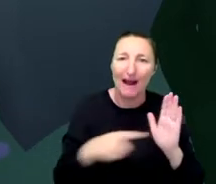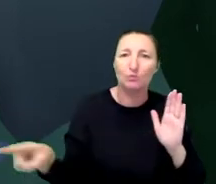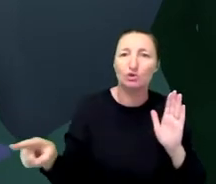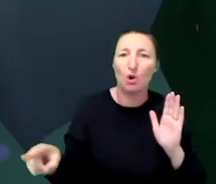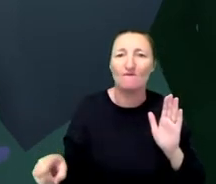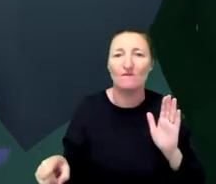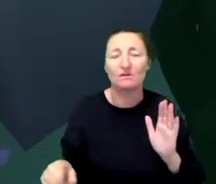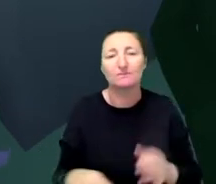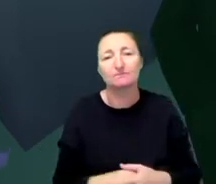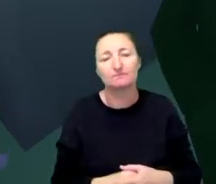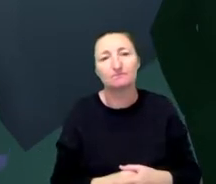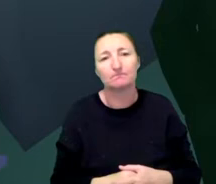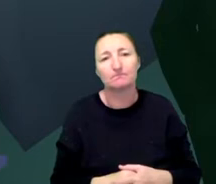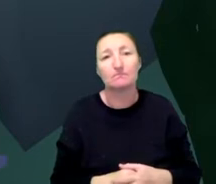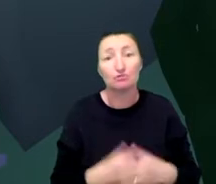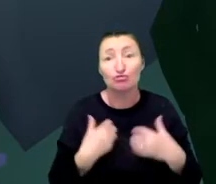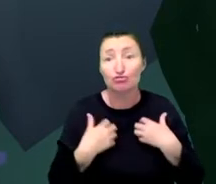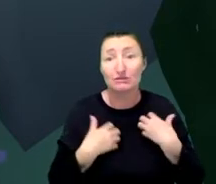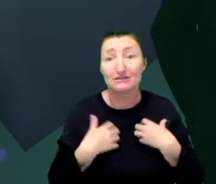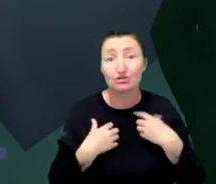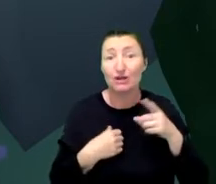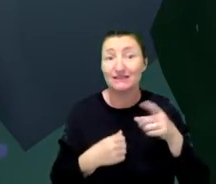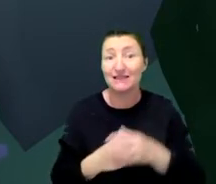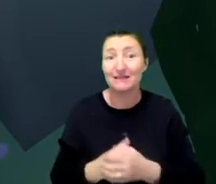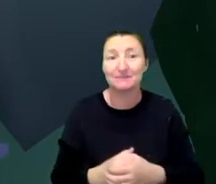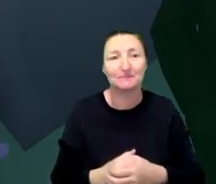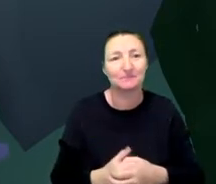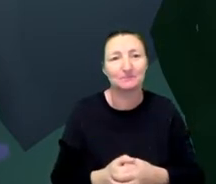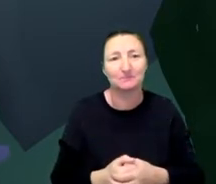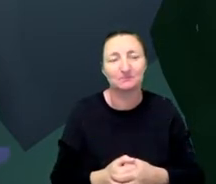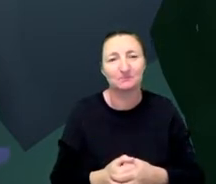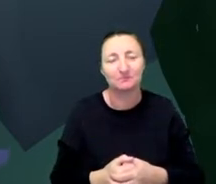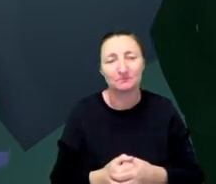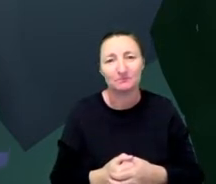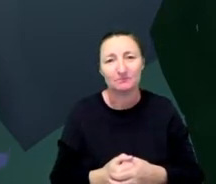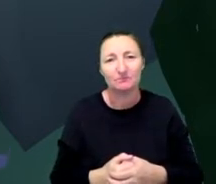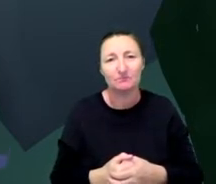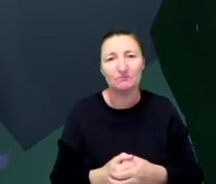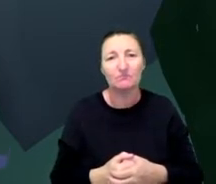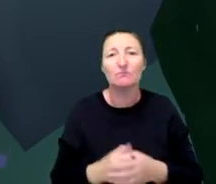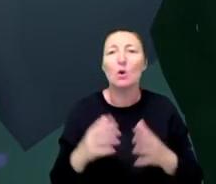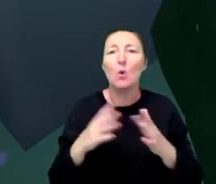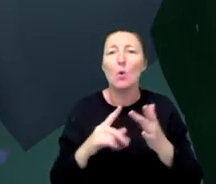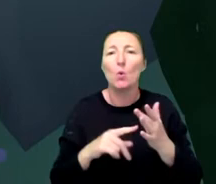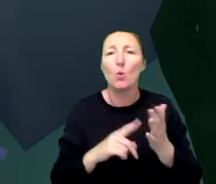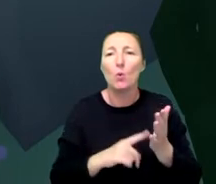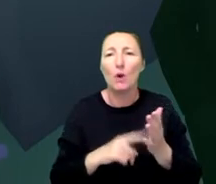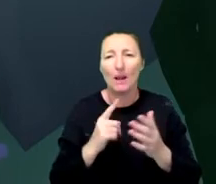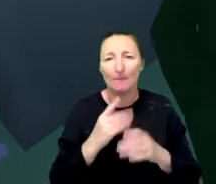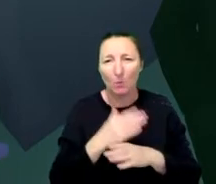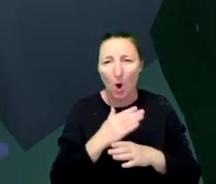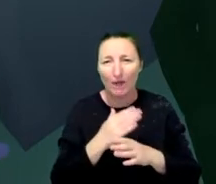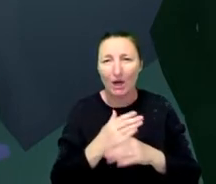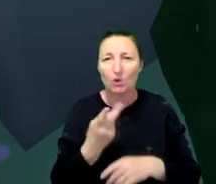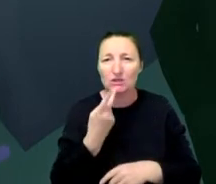That was one of the things that really interested us. Also, like, over my time working with this tool, I've built a lot of like sub tools. So